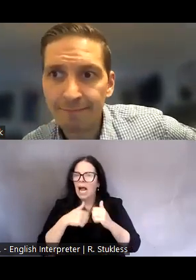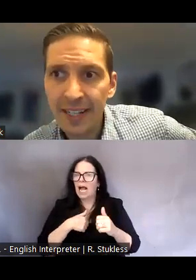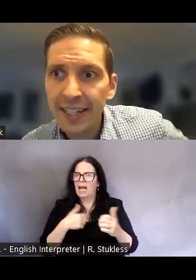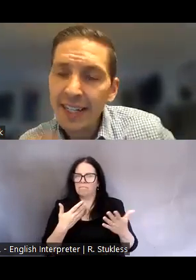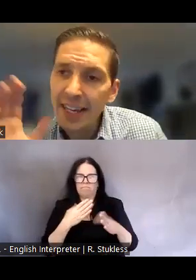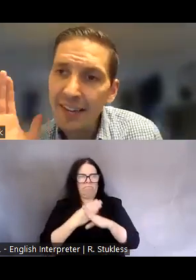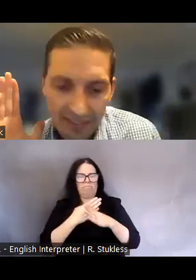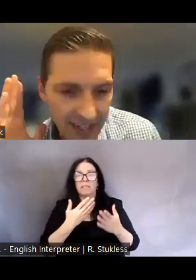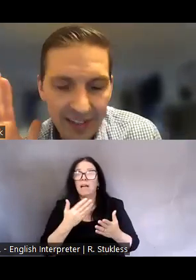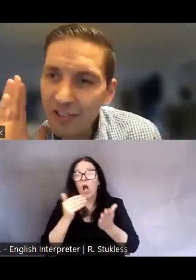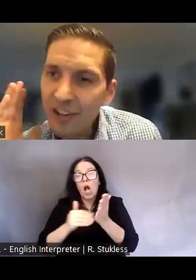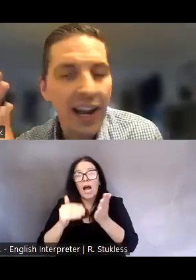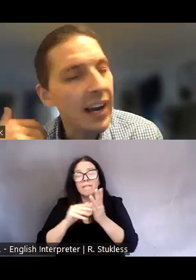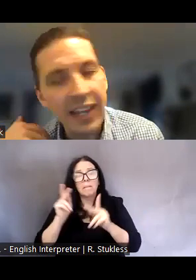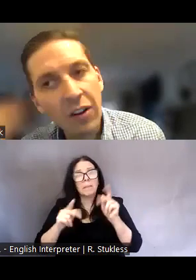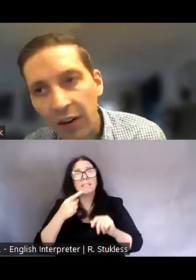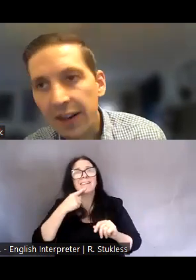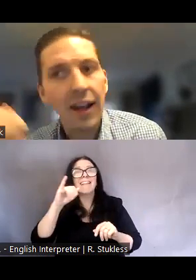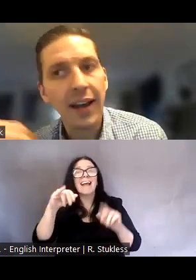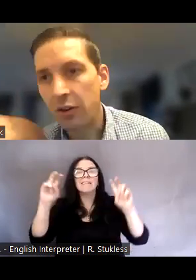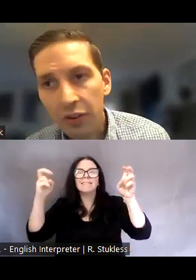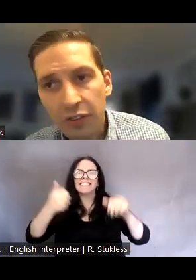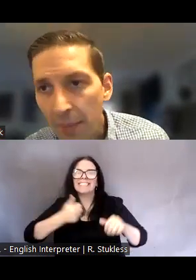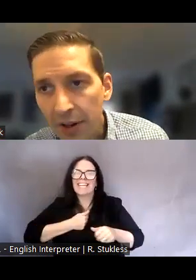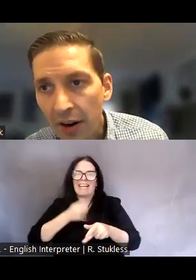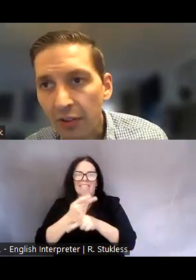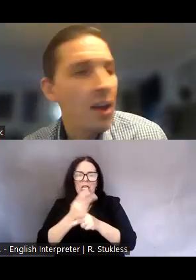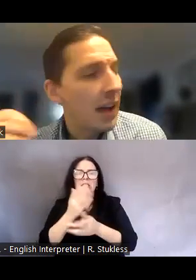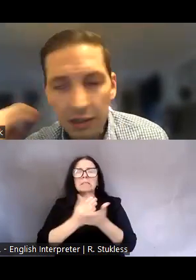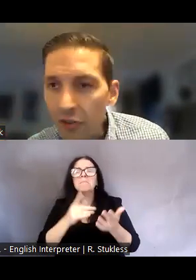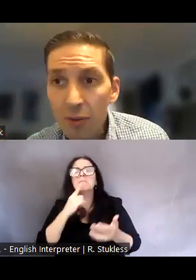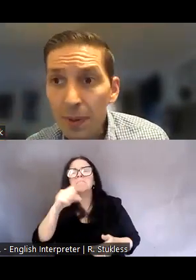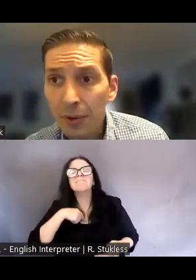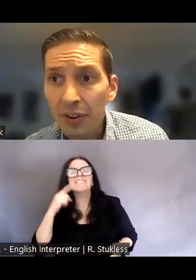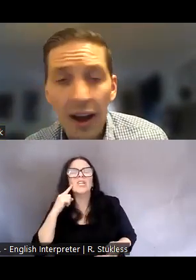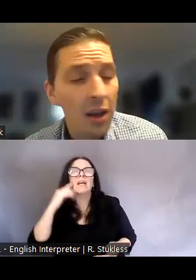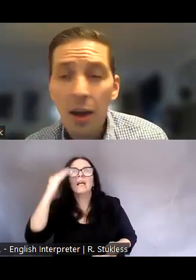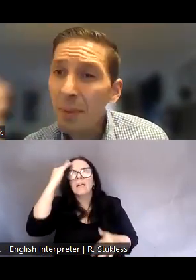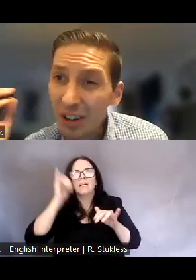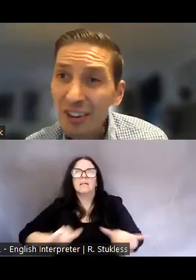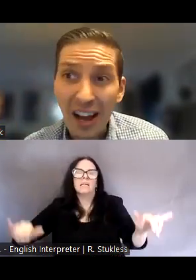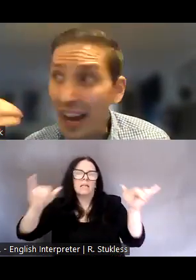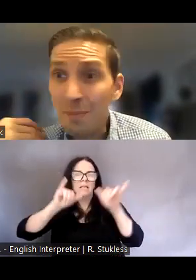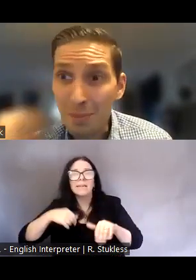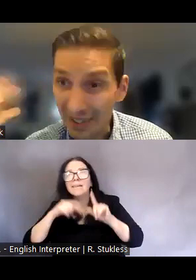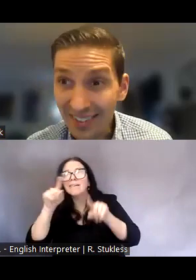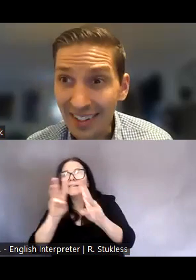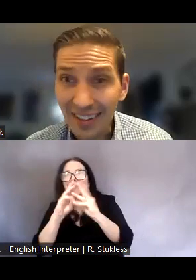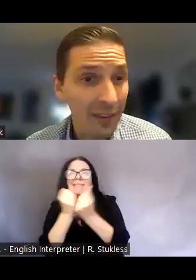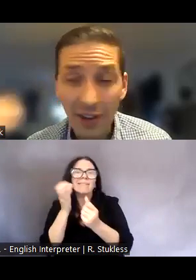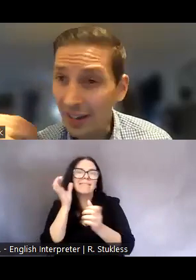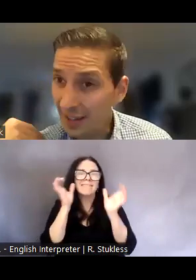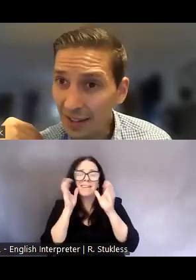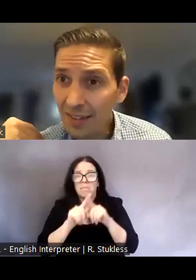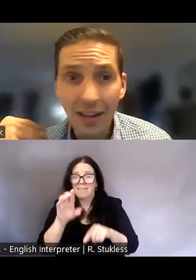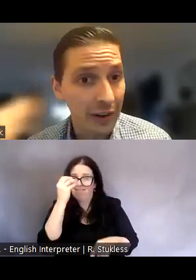self-care is this idea that, Jack, I hear it, I go to the seminars, I listen to people talk, but gosh, I am busy.